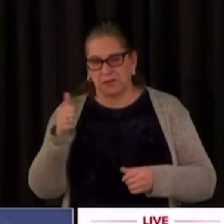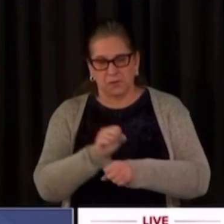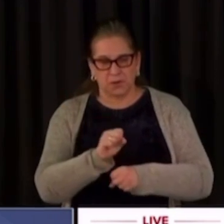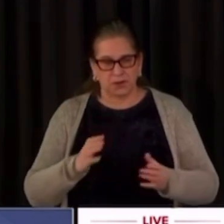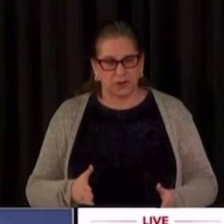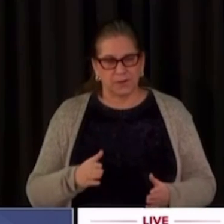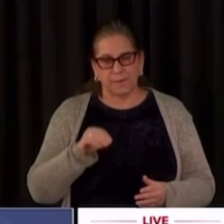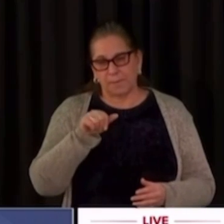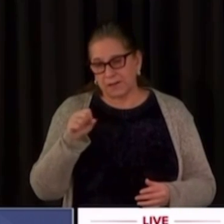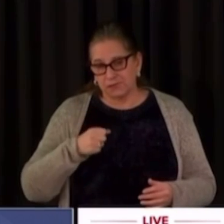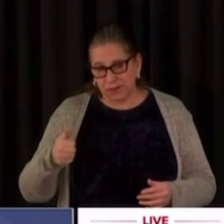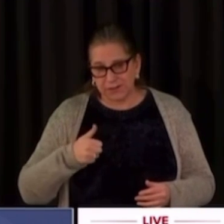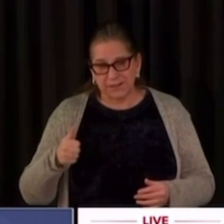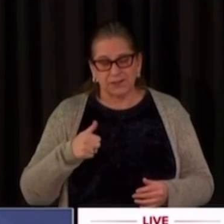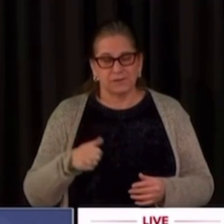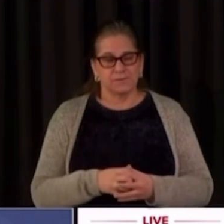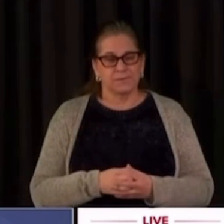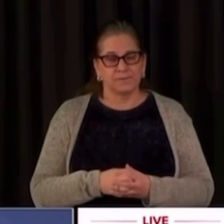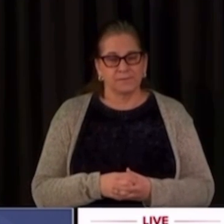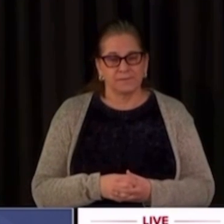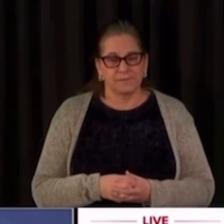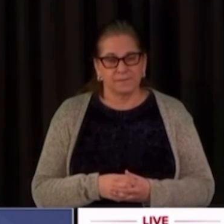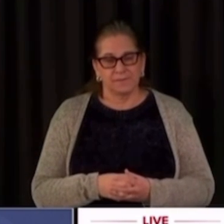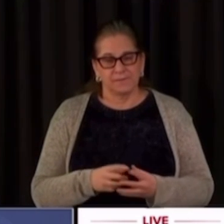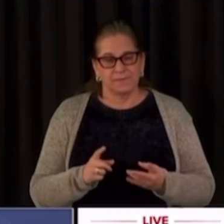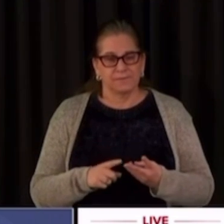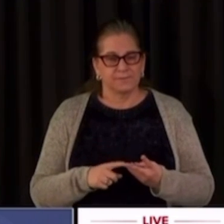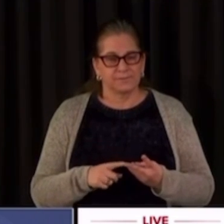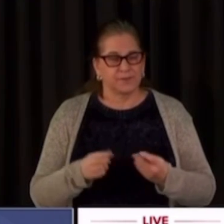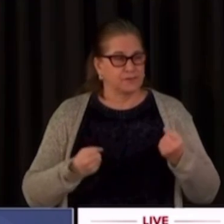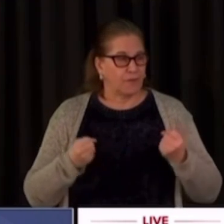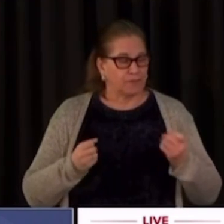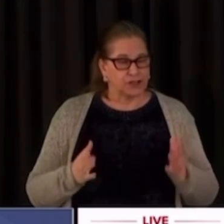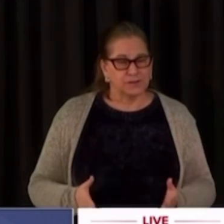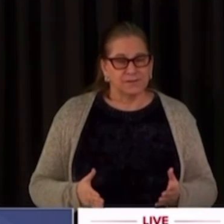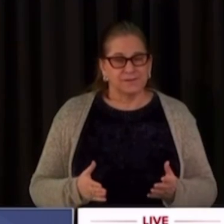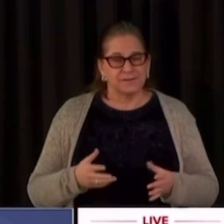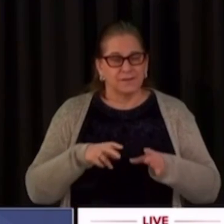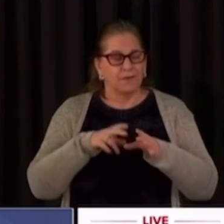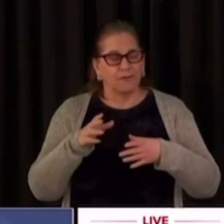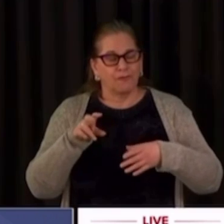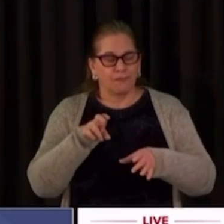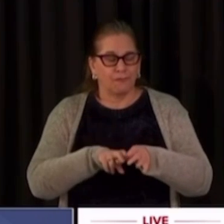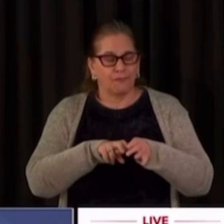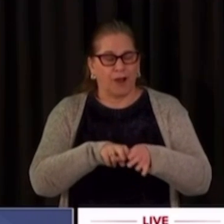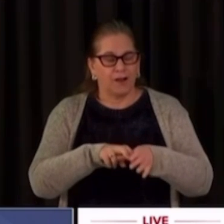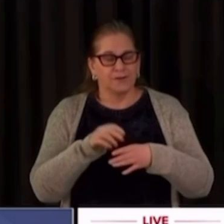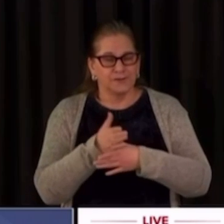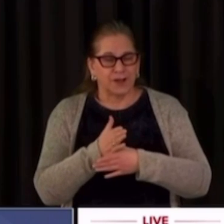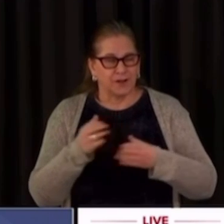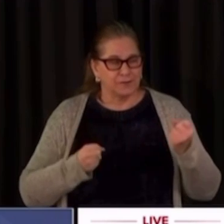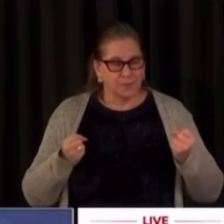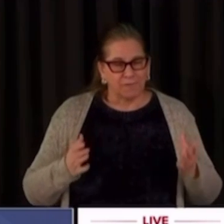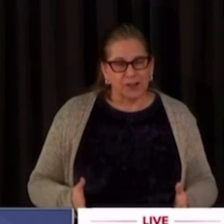services, so for-hire vehicles and rideshare, individuals who are working in logistics, delivering courier services, and individuals working